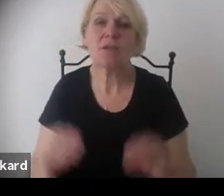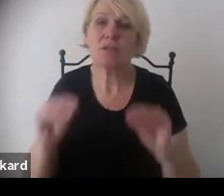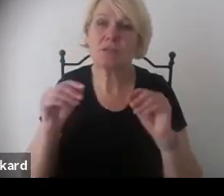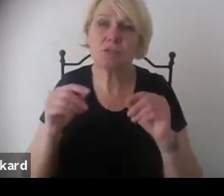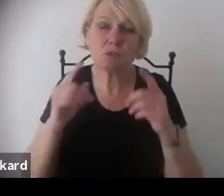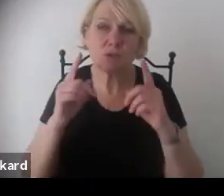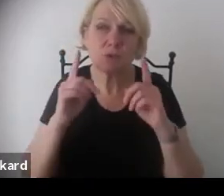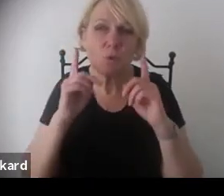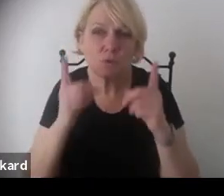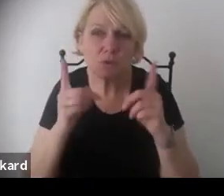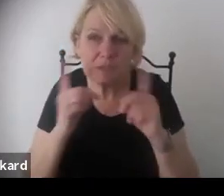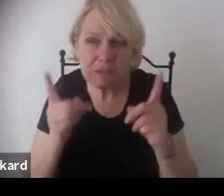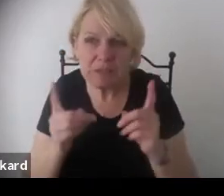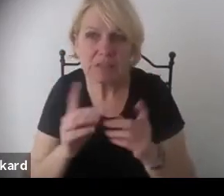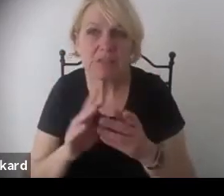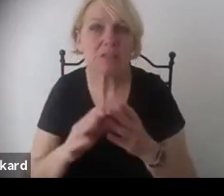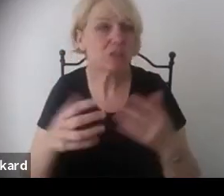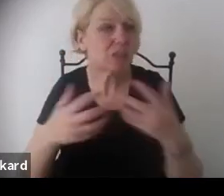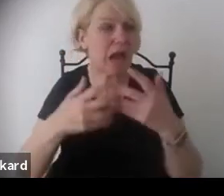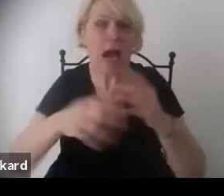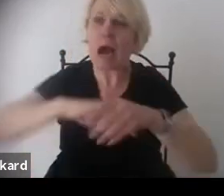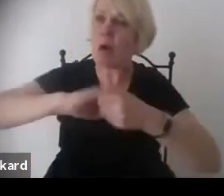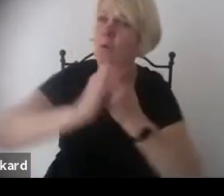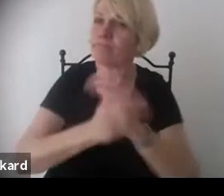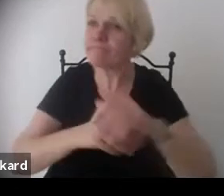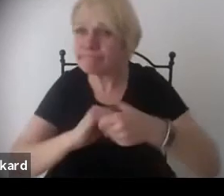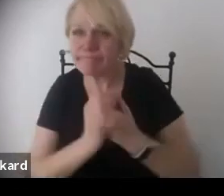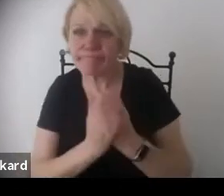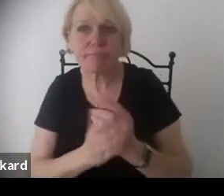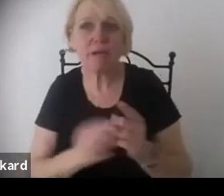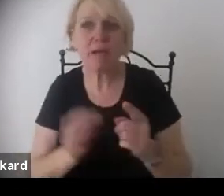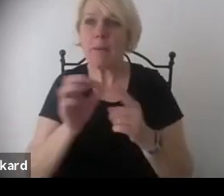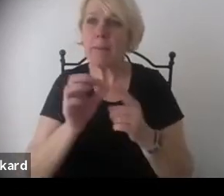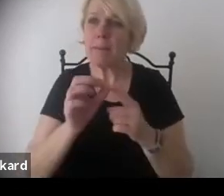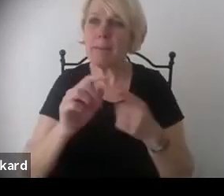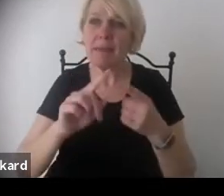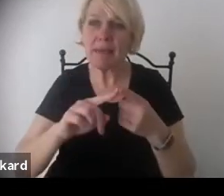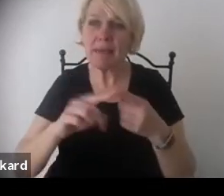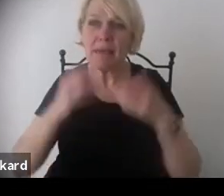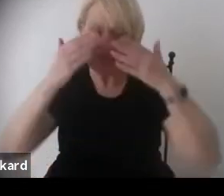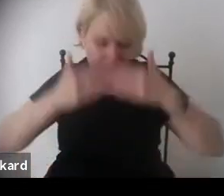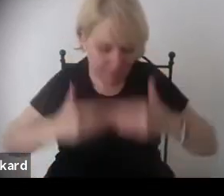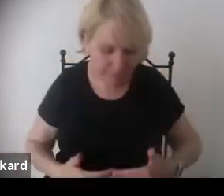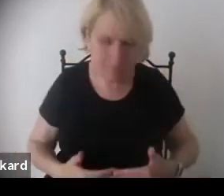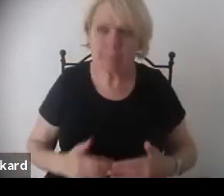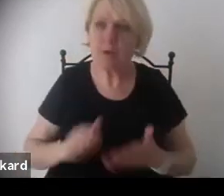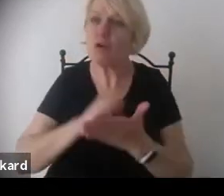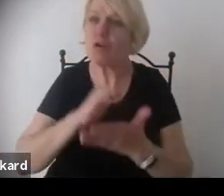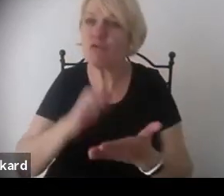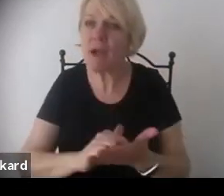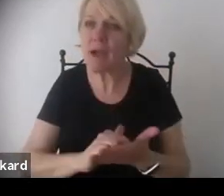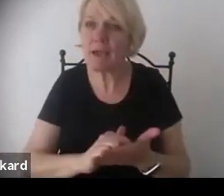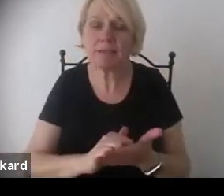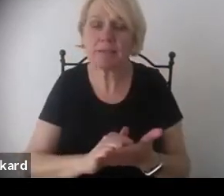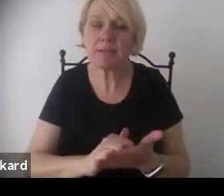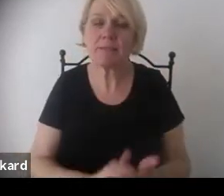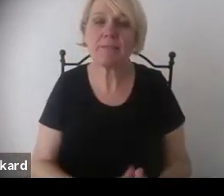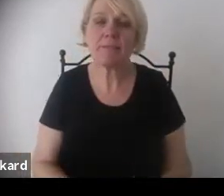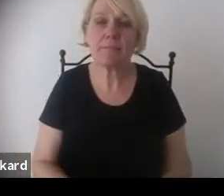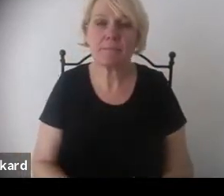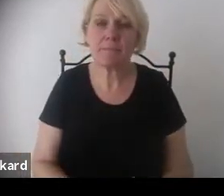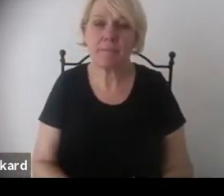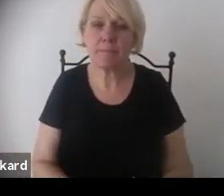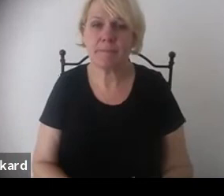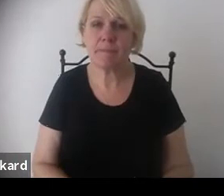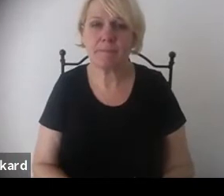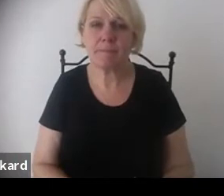wash hands correctly, how to wear correctly protective equipment like masks, for example. We give a